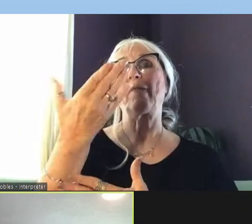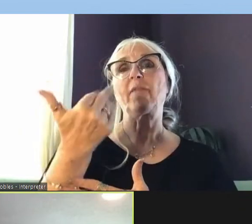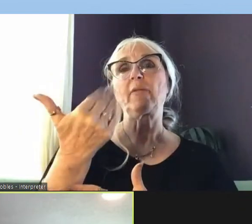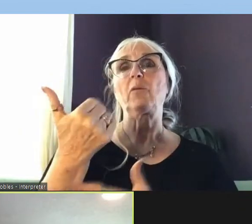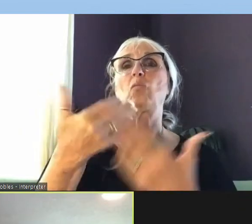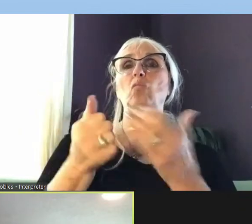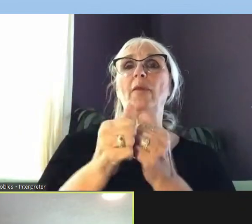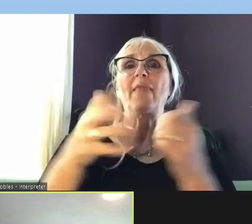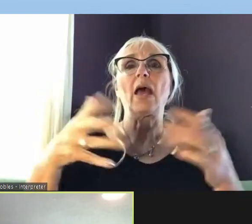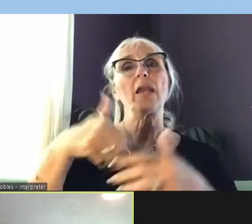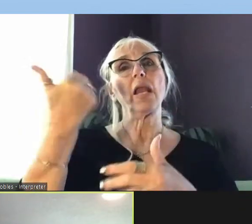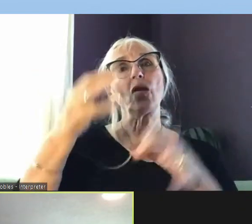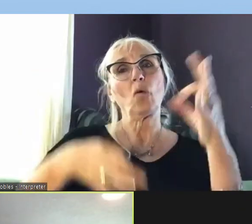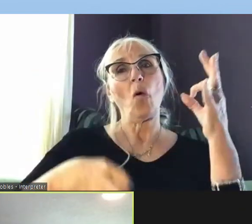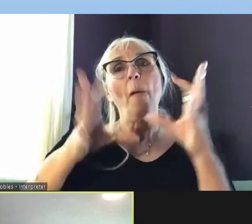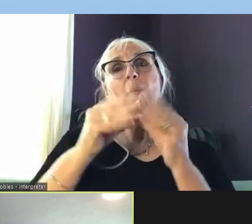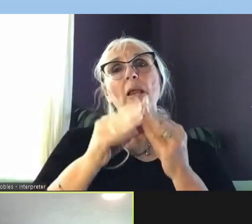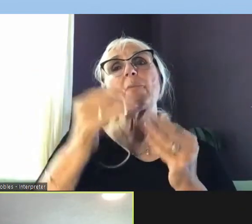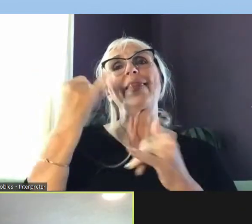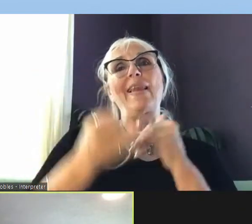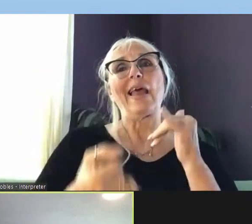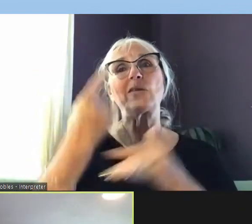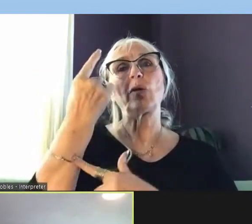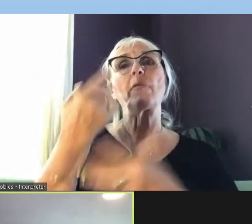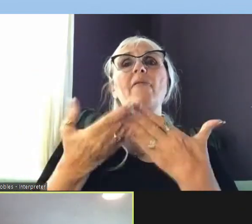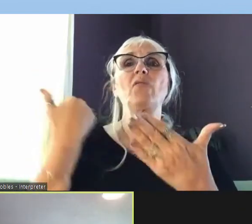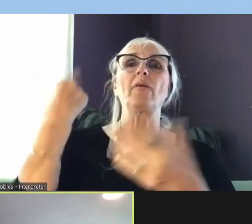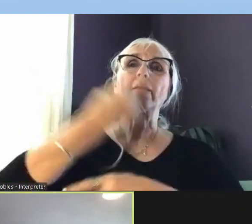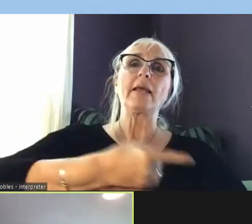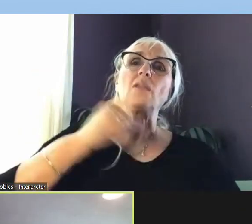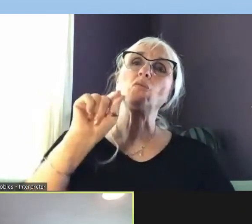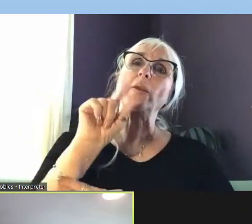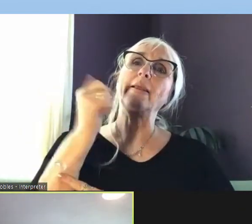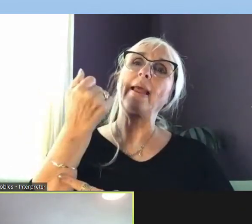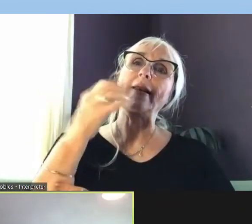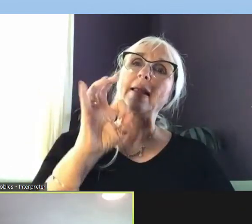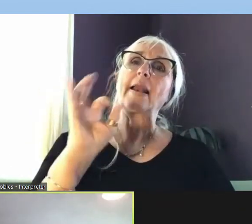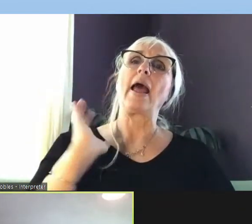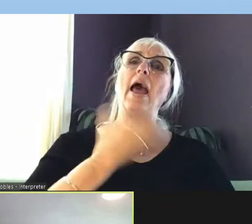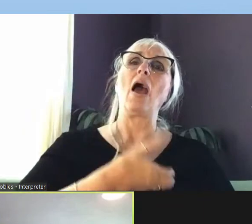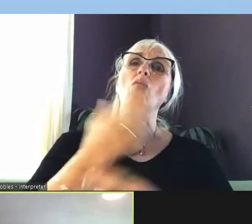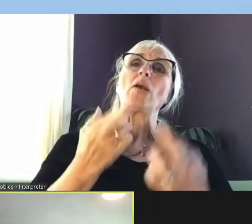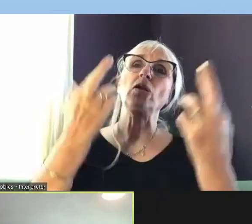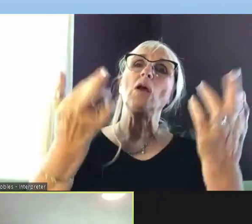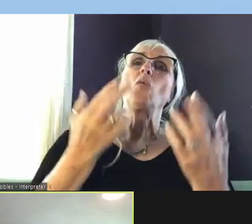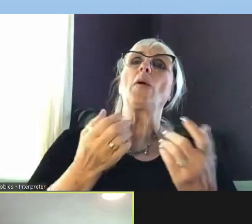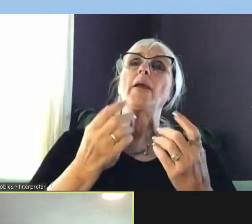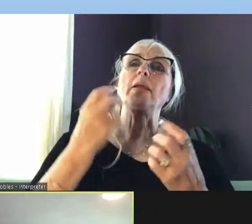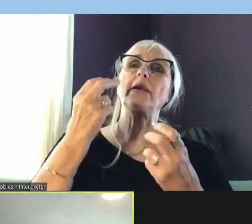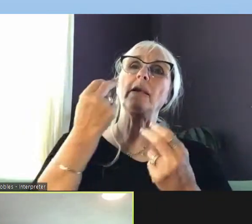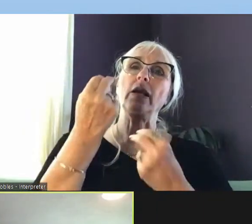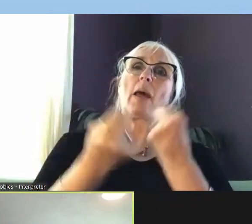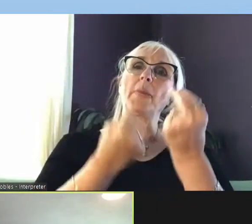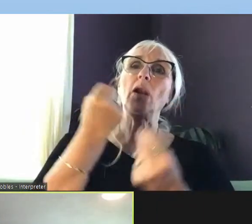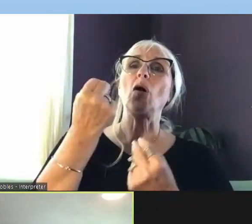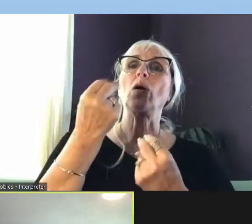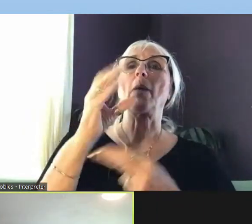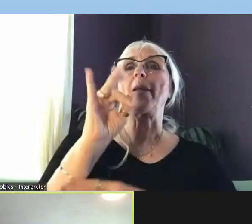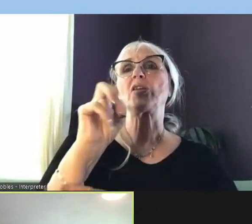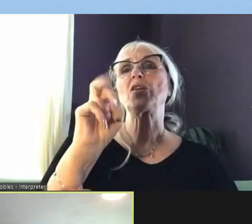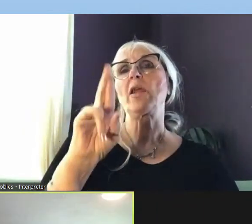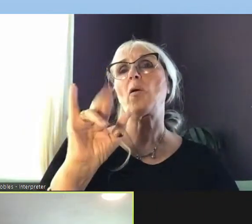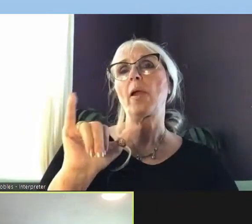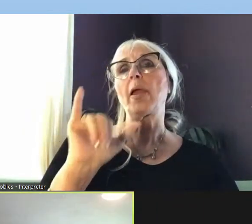our last one before that date. In 2019, our resolution, we nominated Commissioner Perry and Mildred